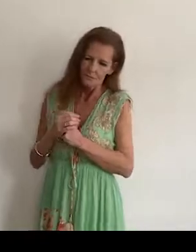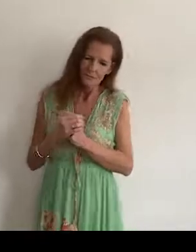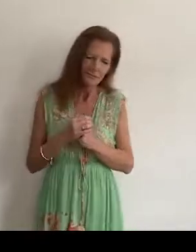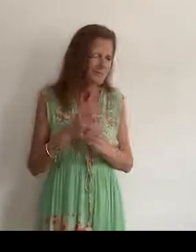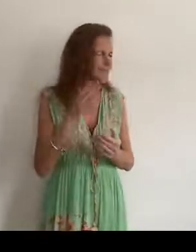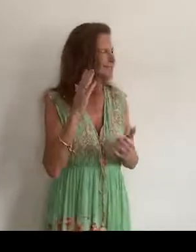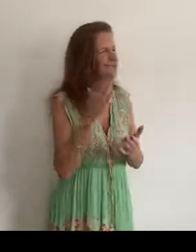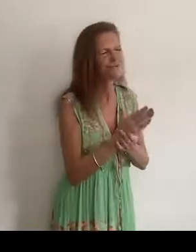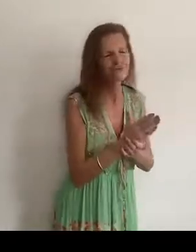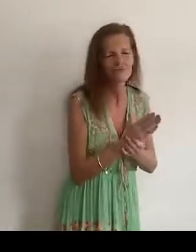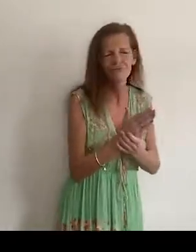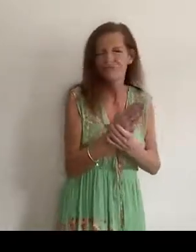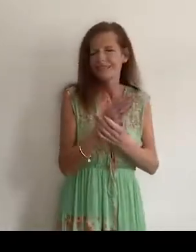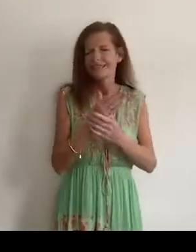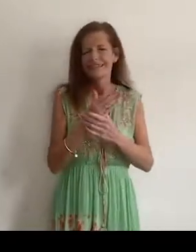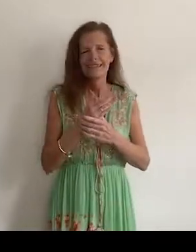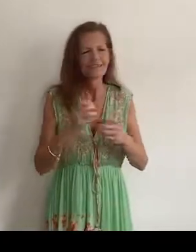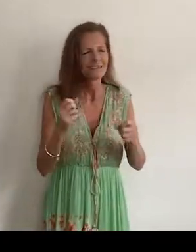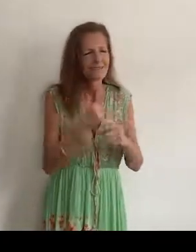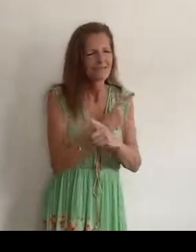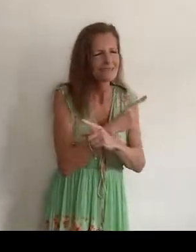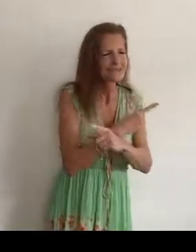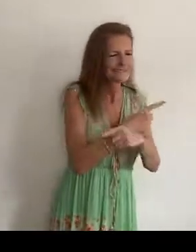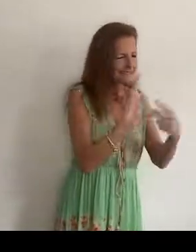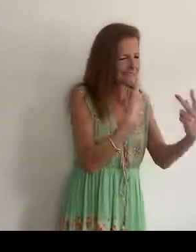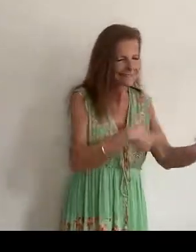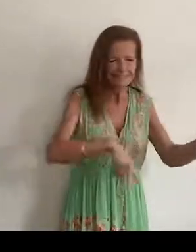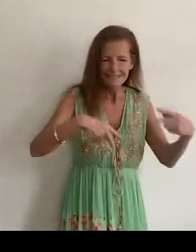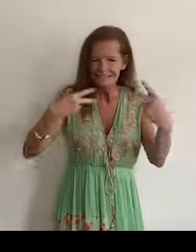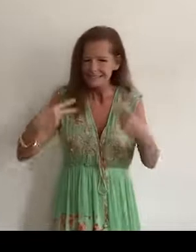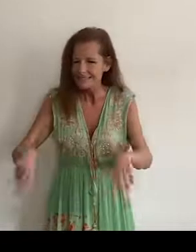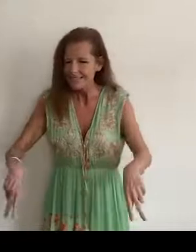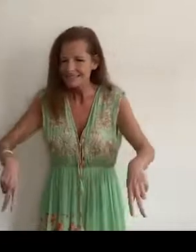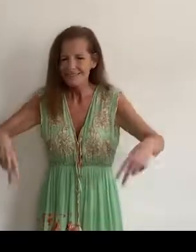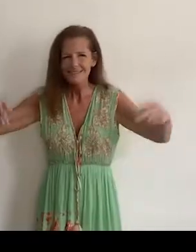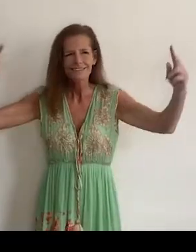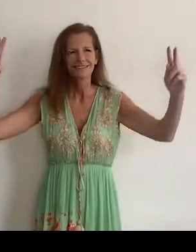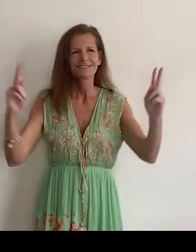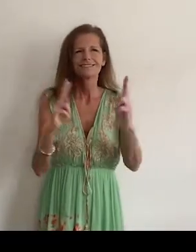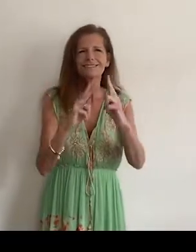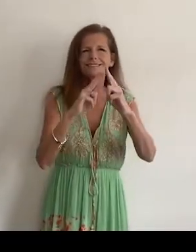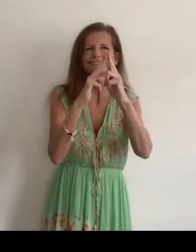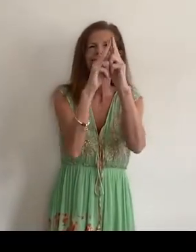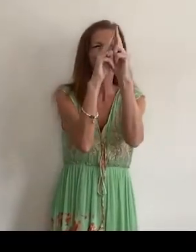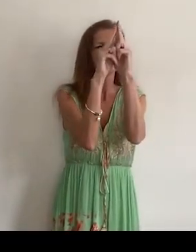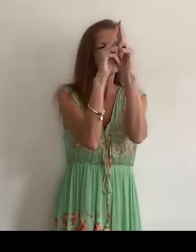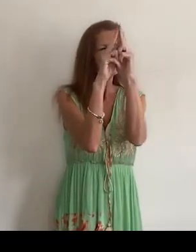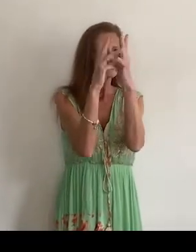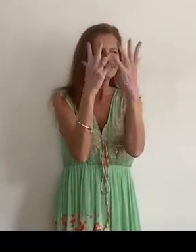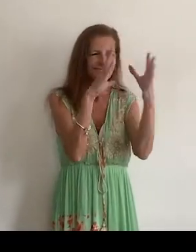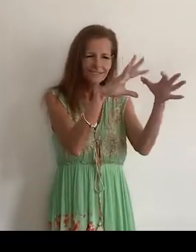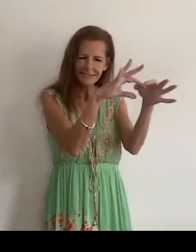I've really missed the contact between dancers and you know having that physical touch between